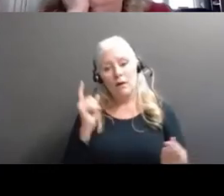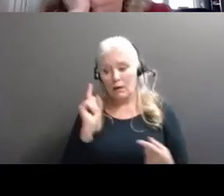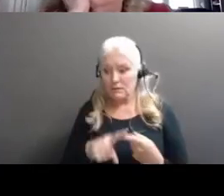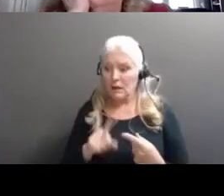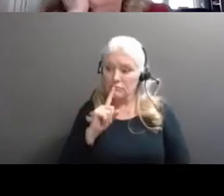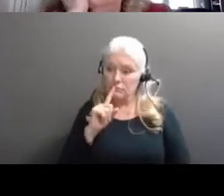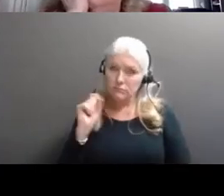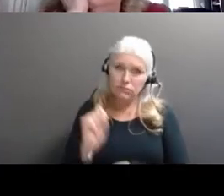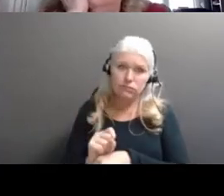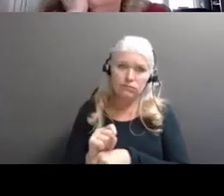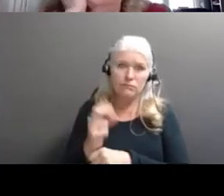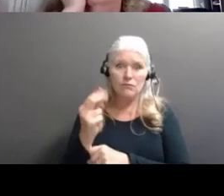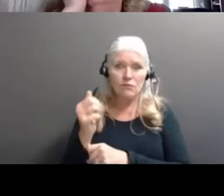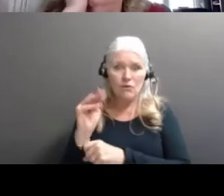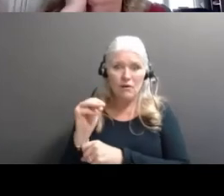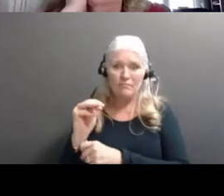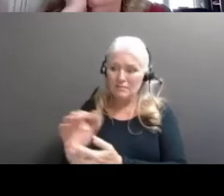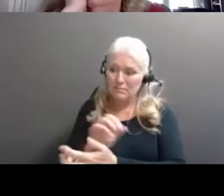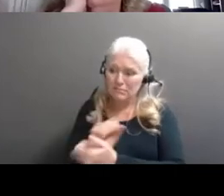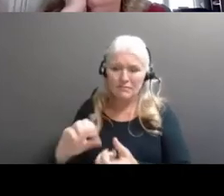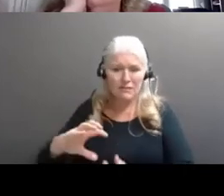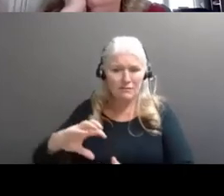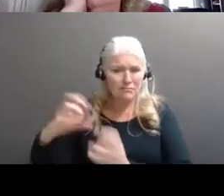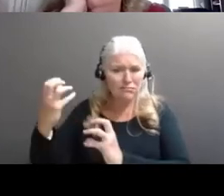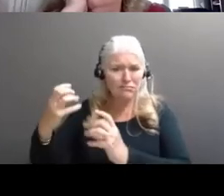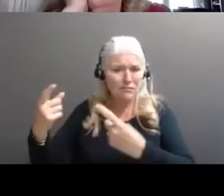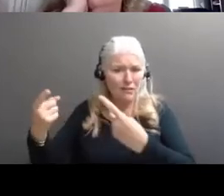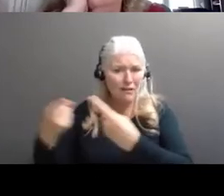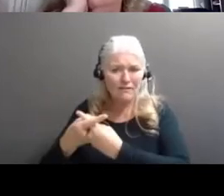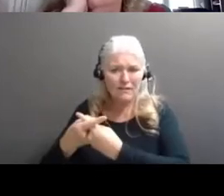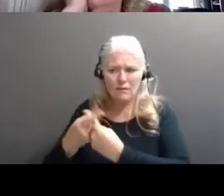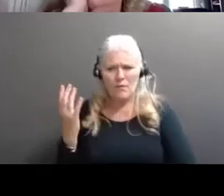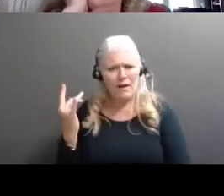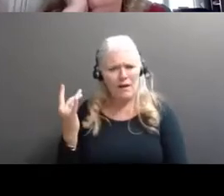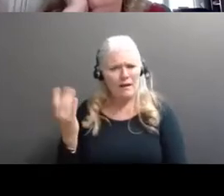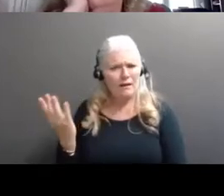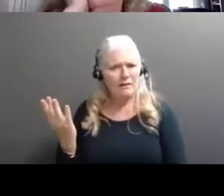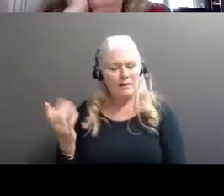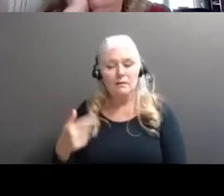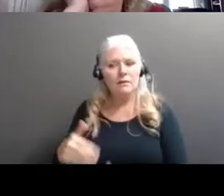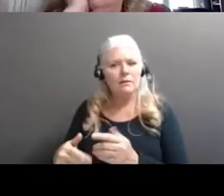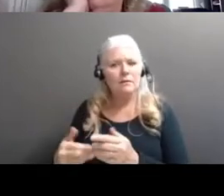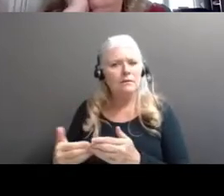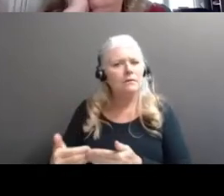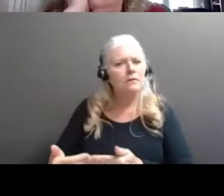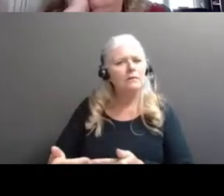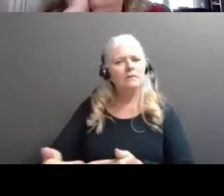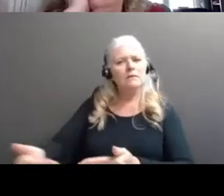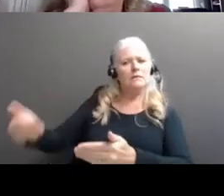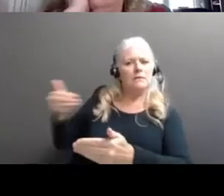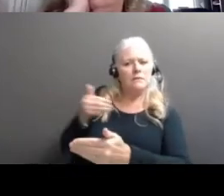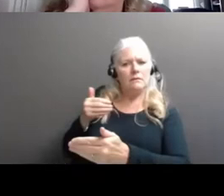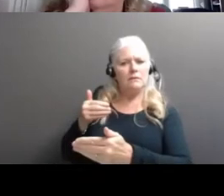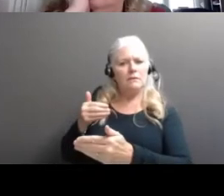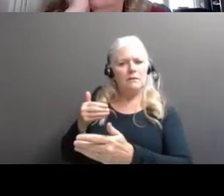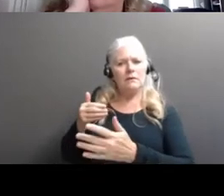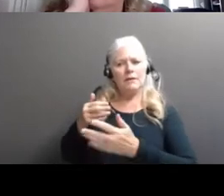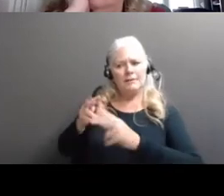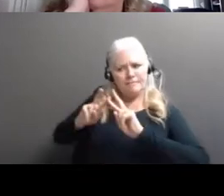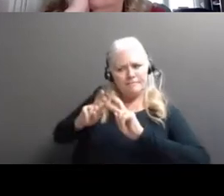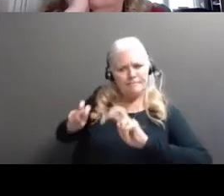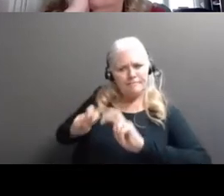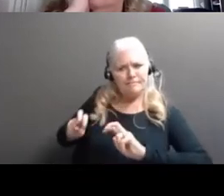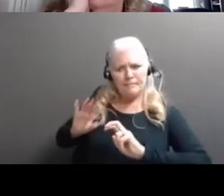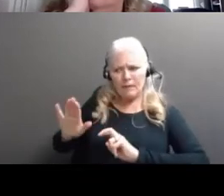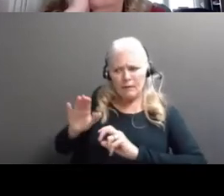needs earlier in terms of bringing people together. And this is where I think there's this incredible overlap with some